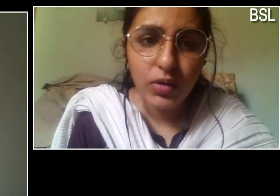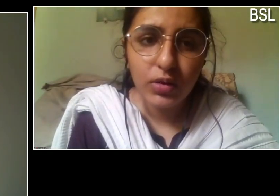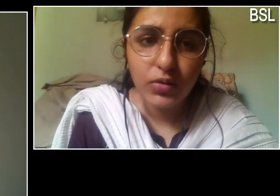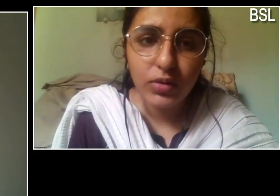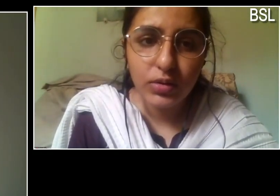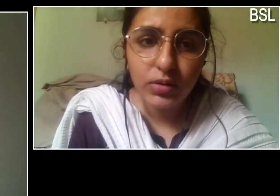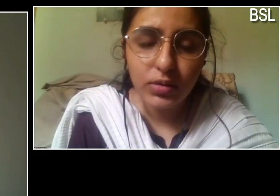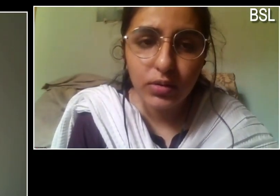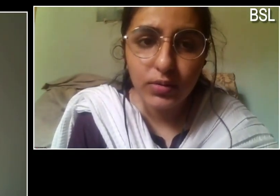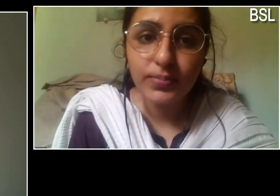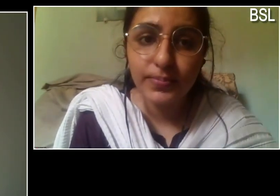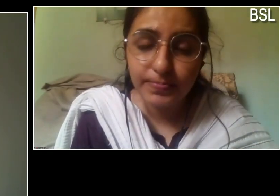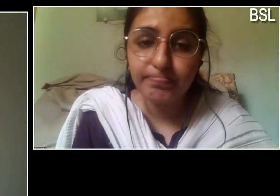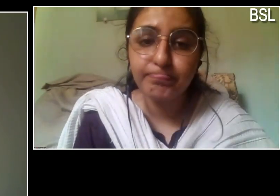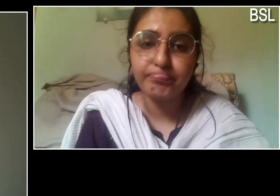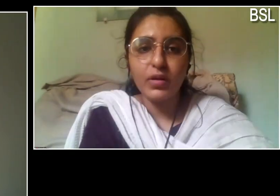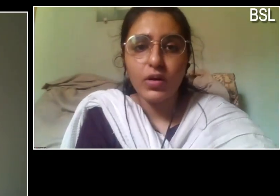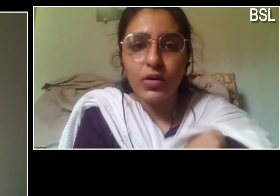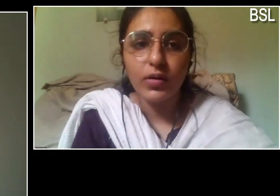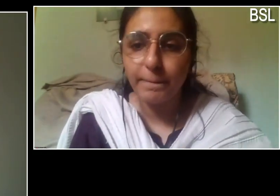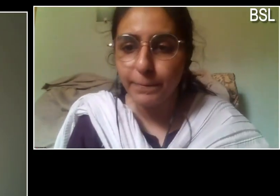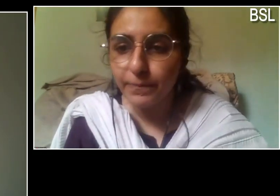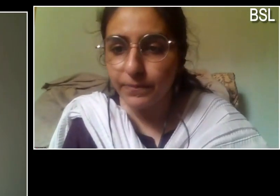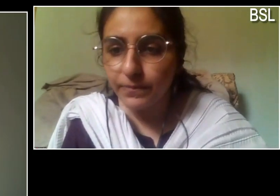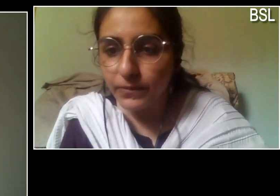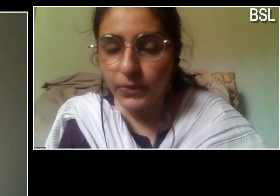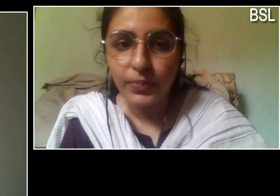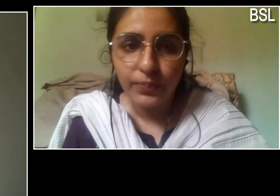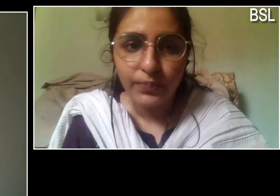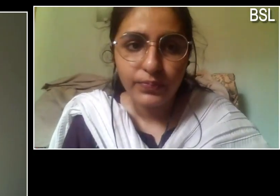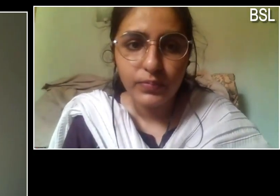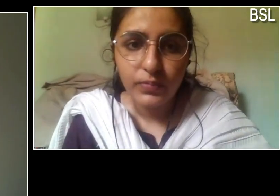exemplary in many aspects of legislation.